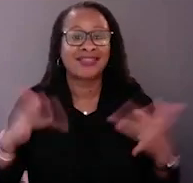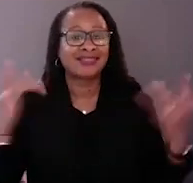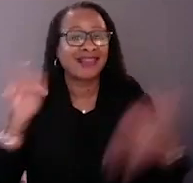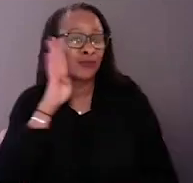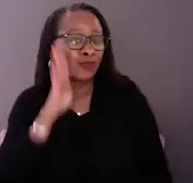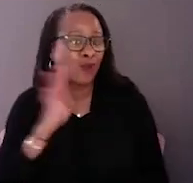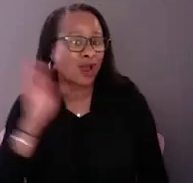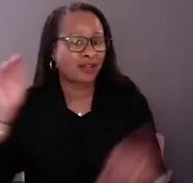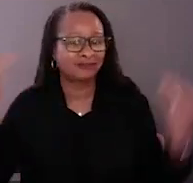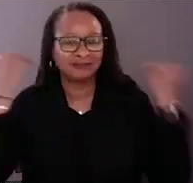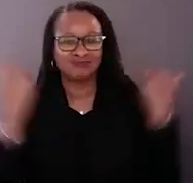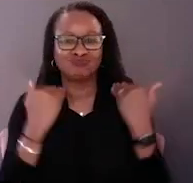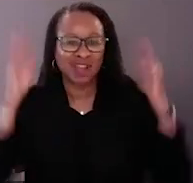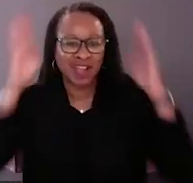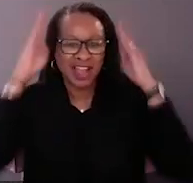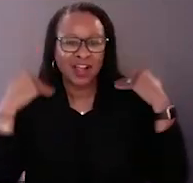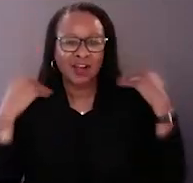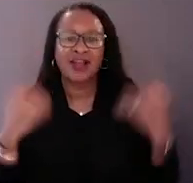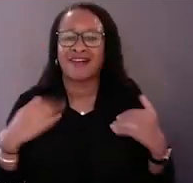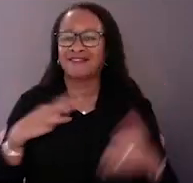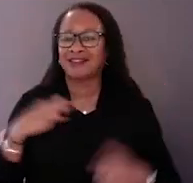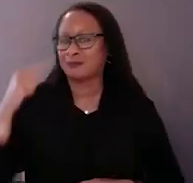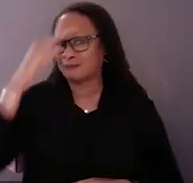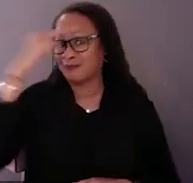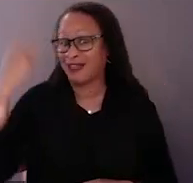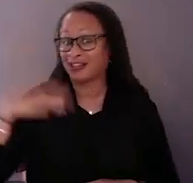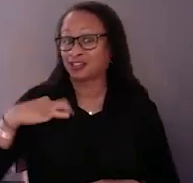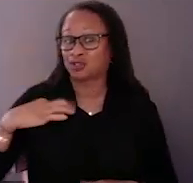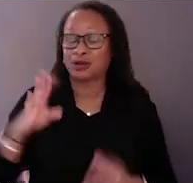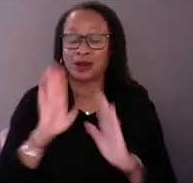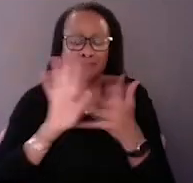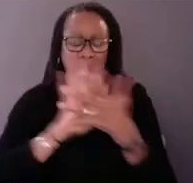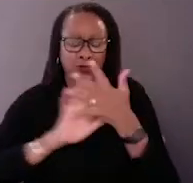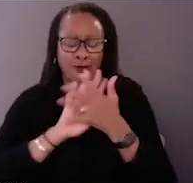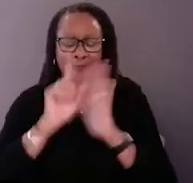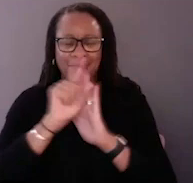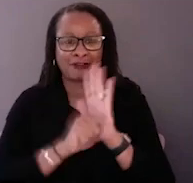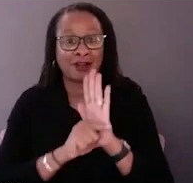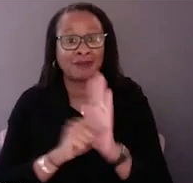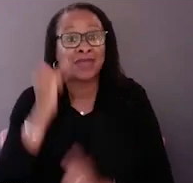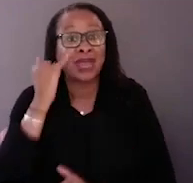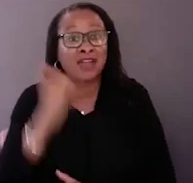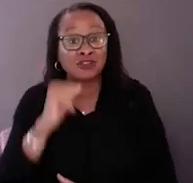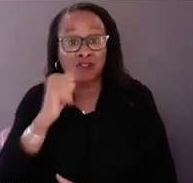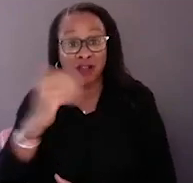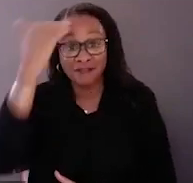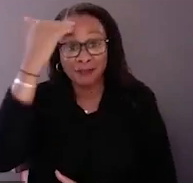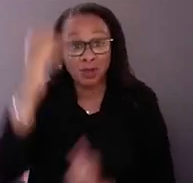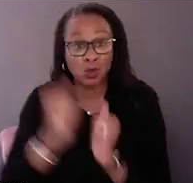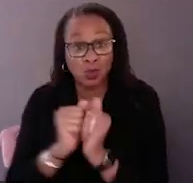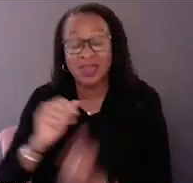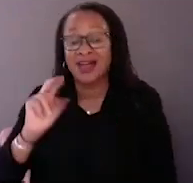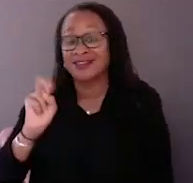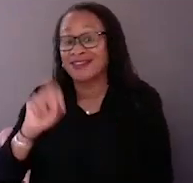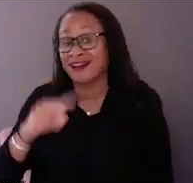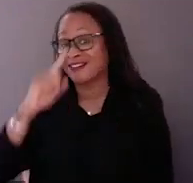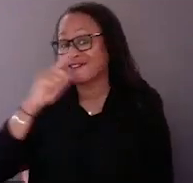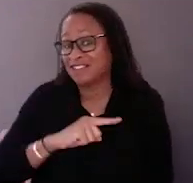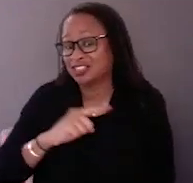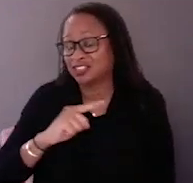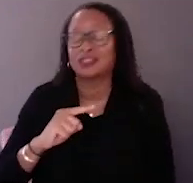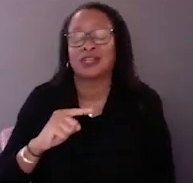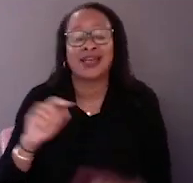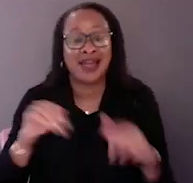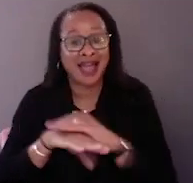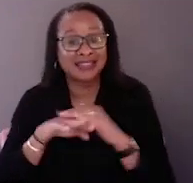hair, wearing a black shirt and a blurry background. For those of you who are not familiar with the Nonfiction Access Initiative, NAI